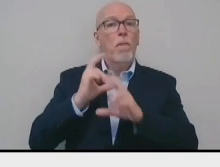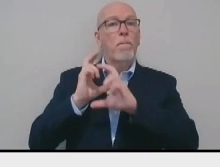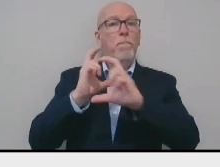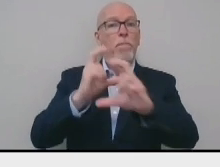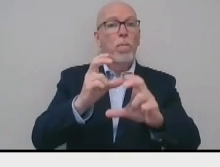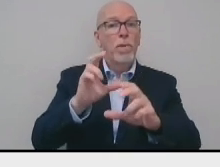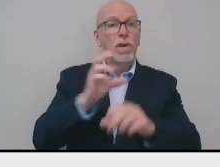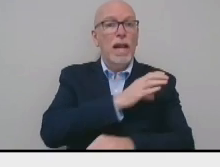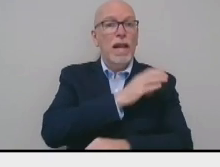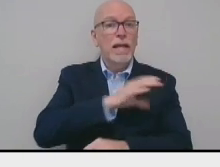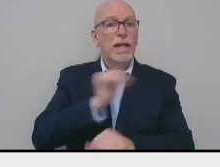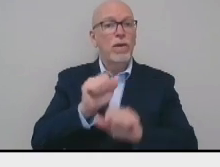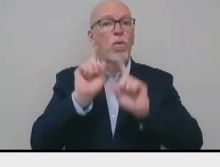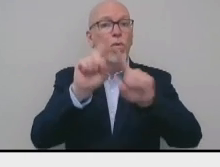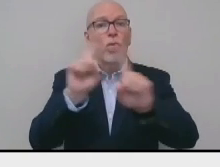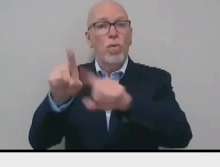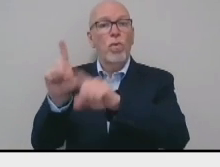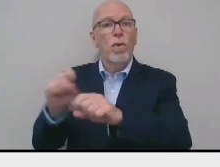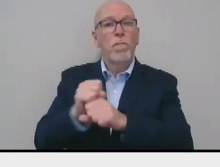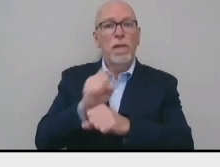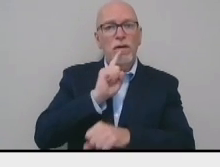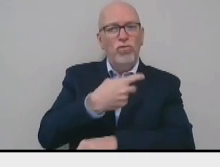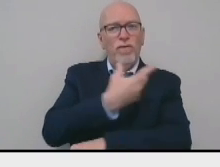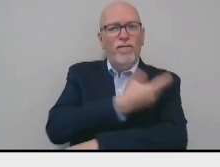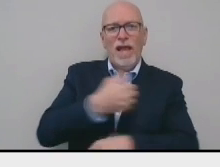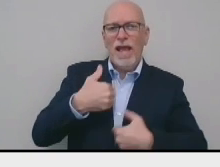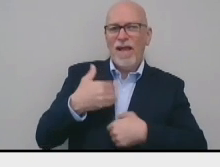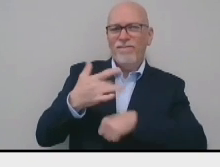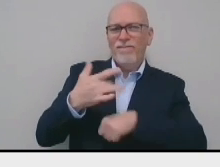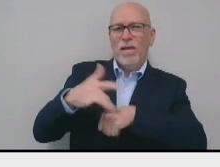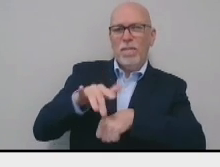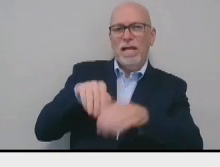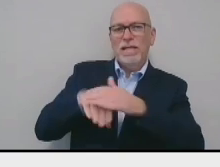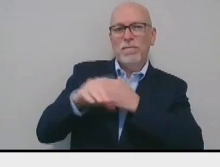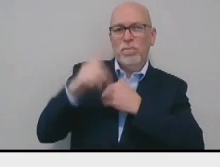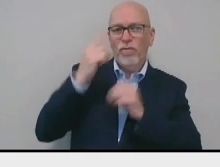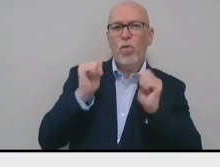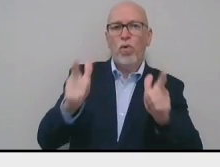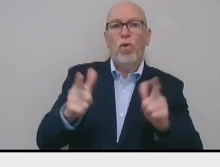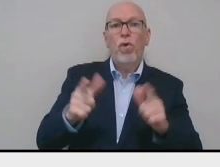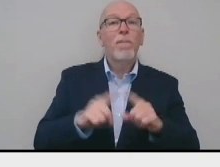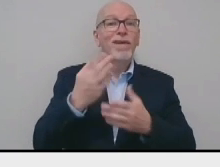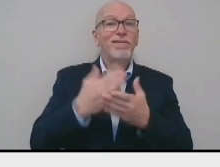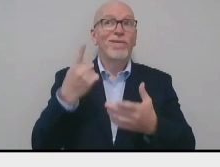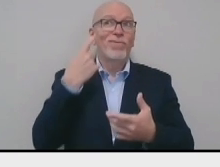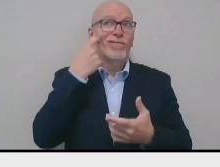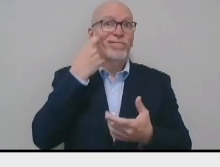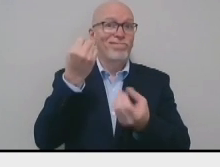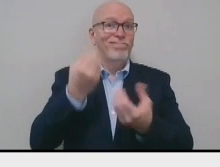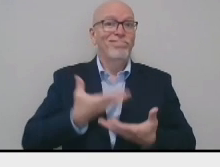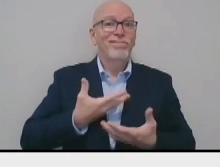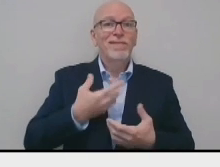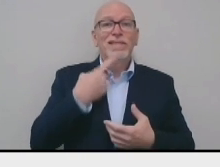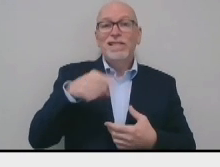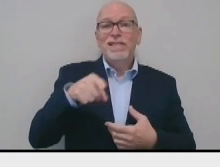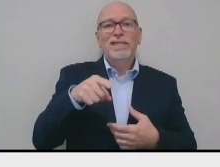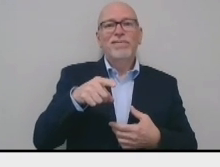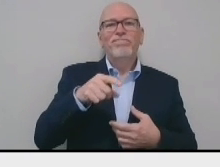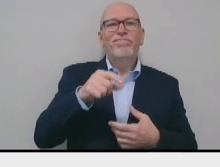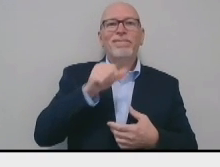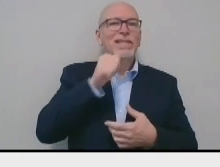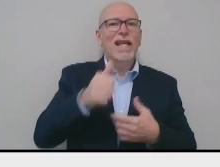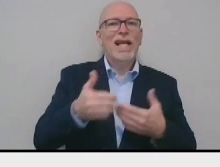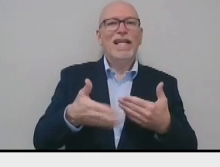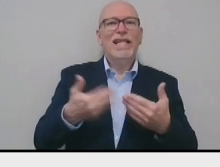locations and ensure that vaccine is accessible to all. But as someone said to me recently, this isn't as easy as a field